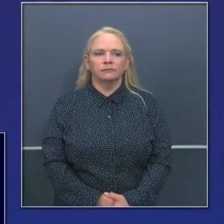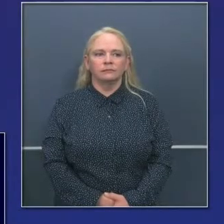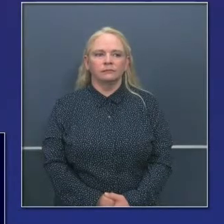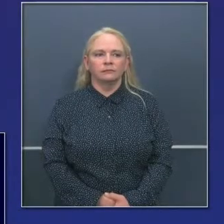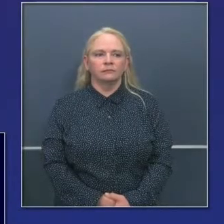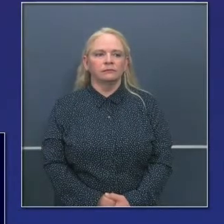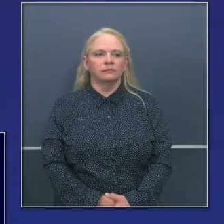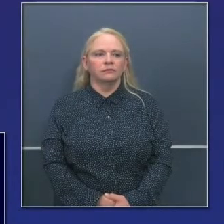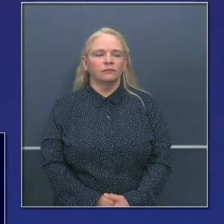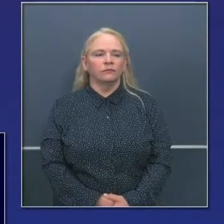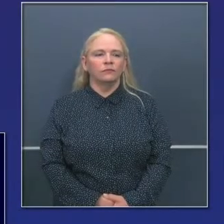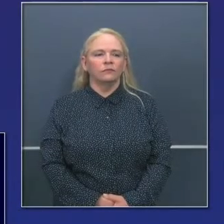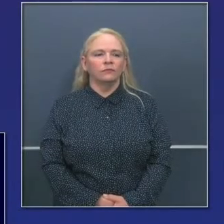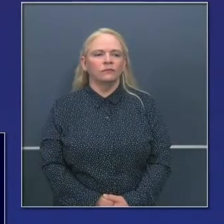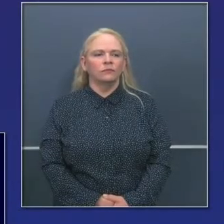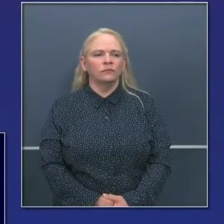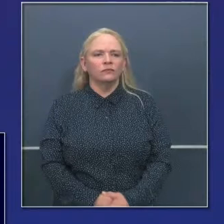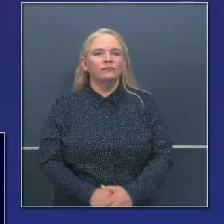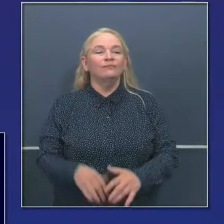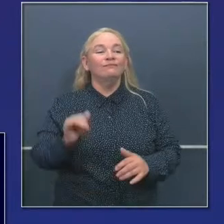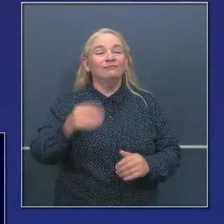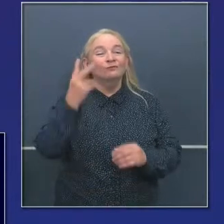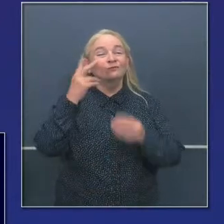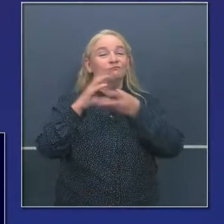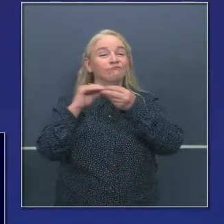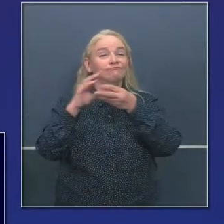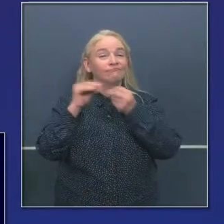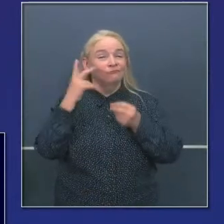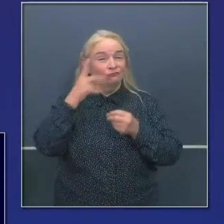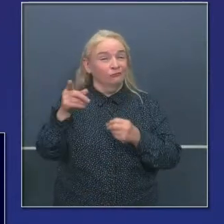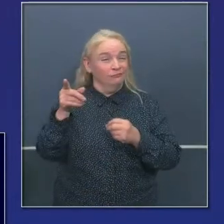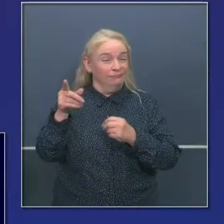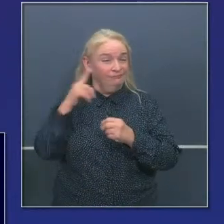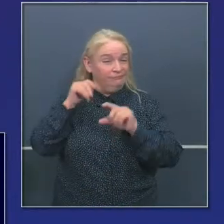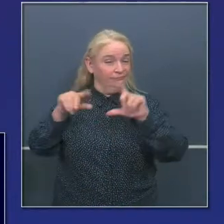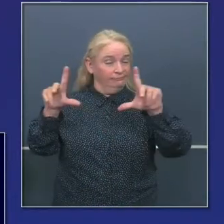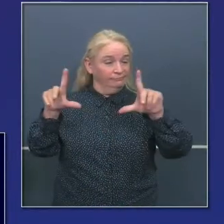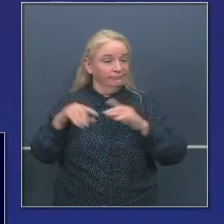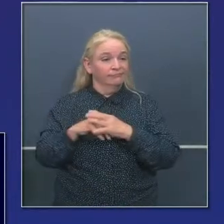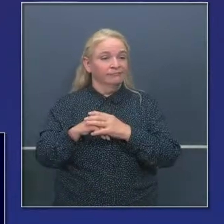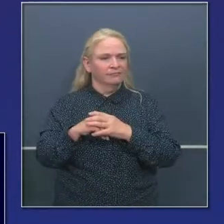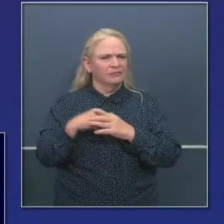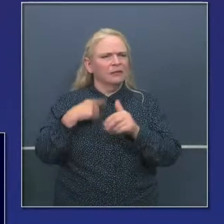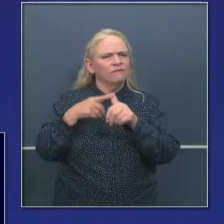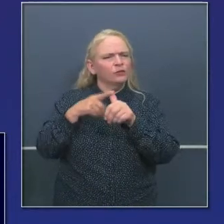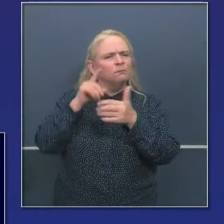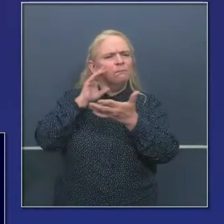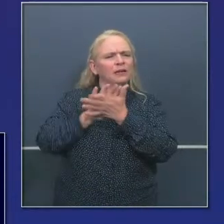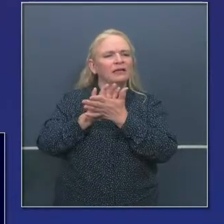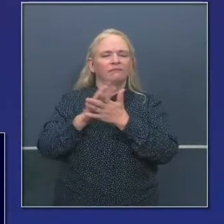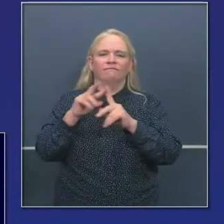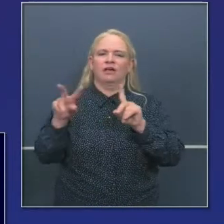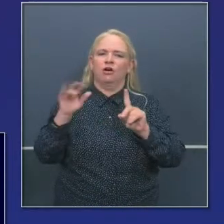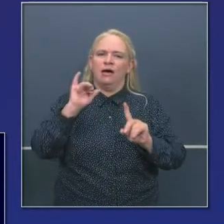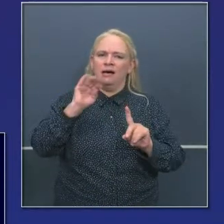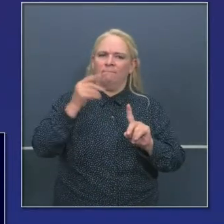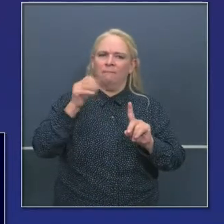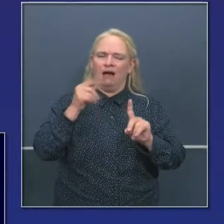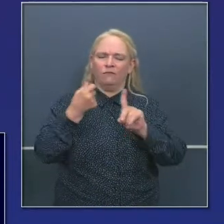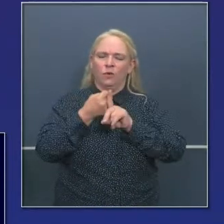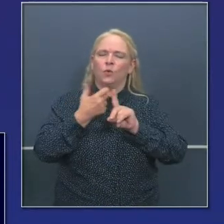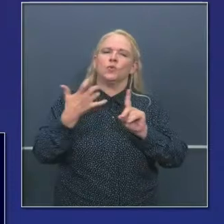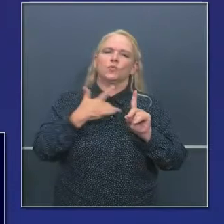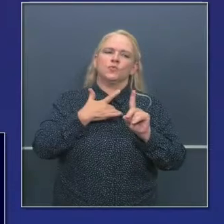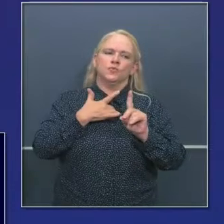So those are two messages. One that we believe is particularly impactful as it relates to the